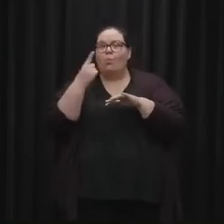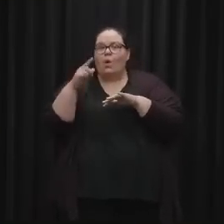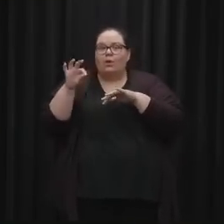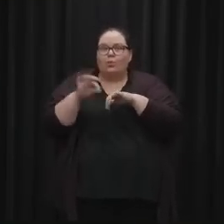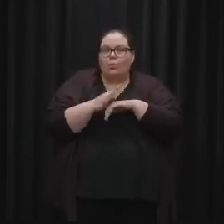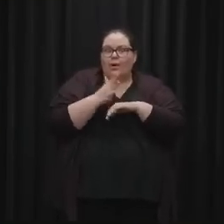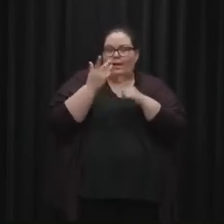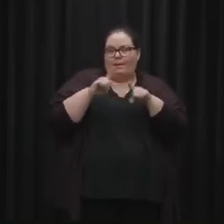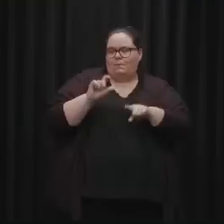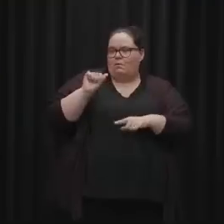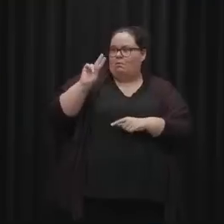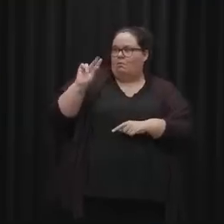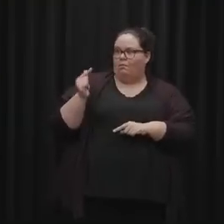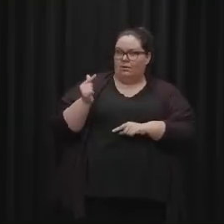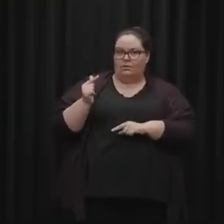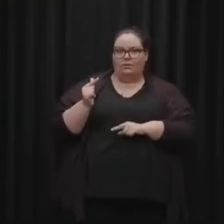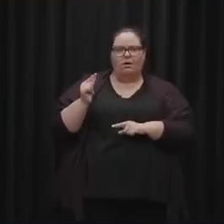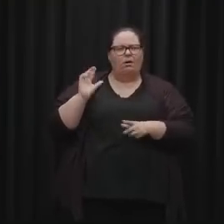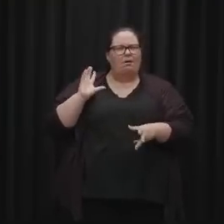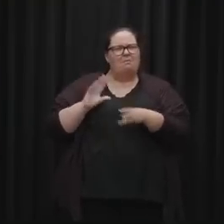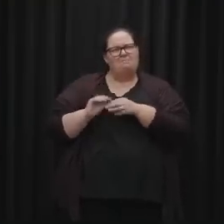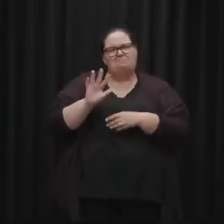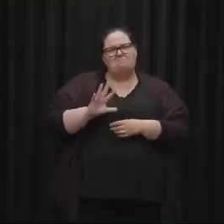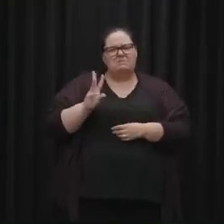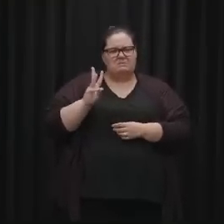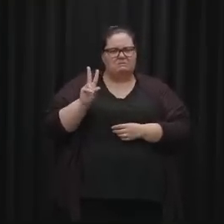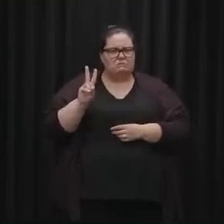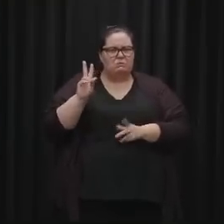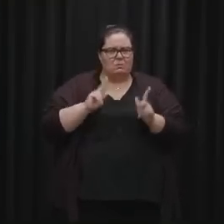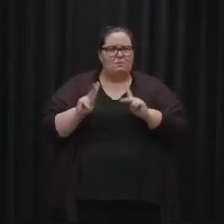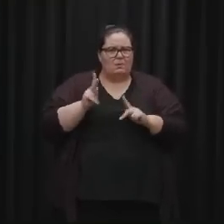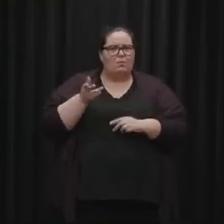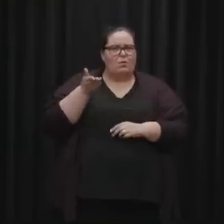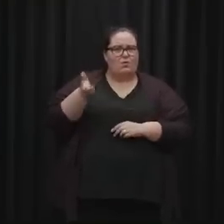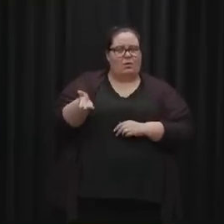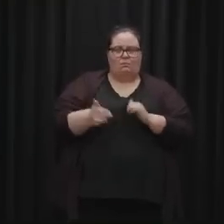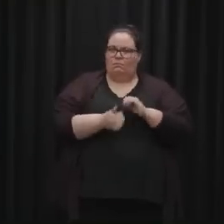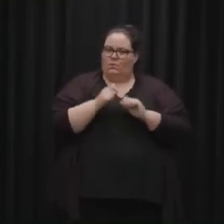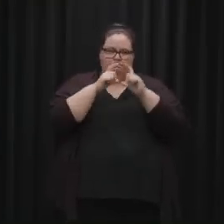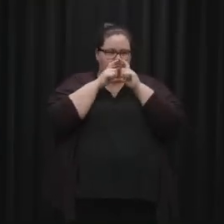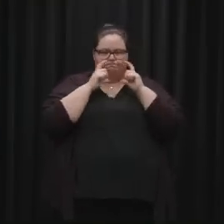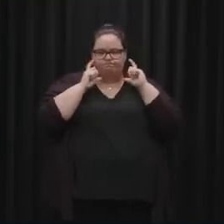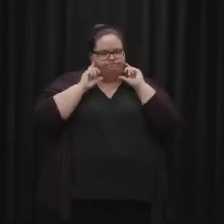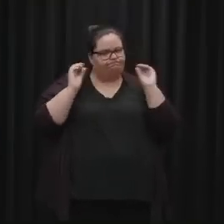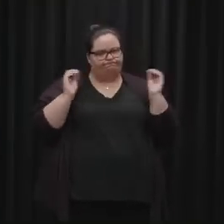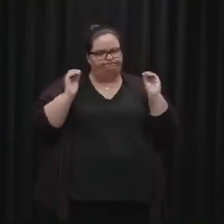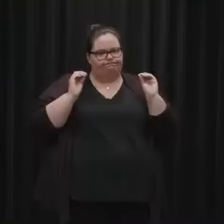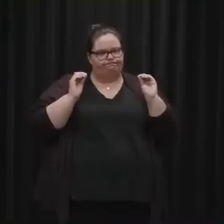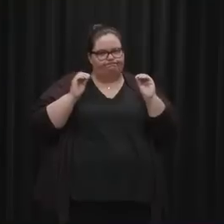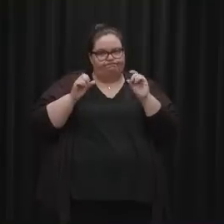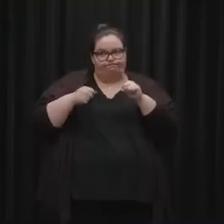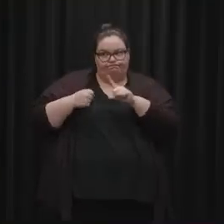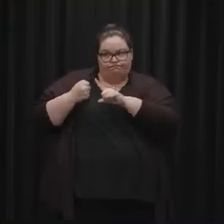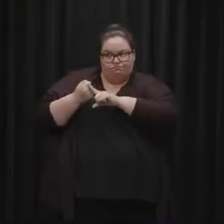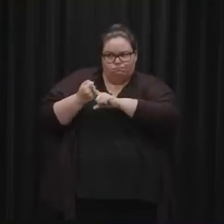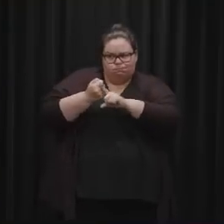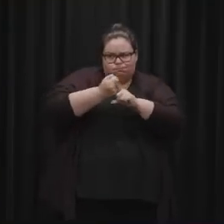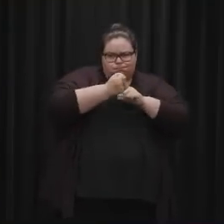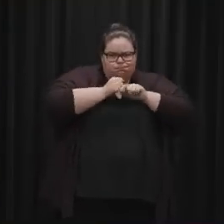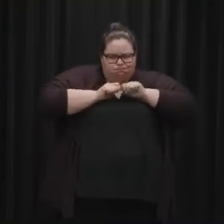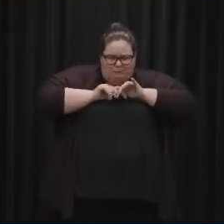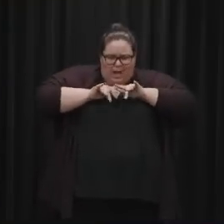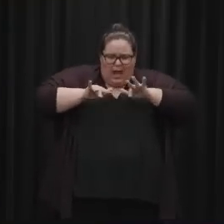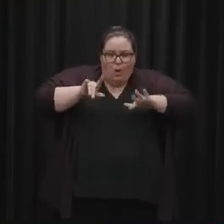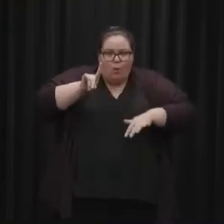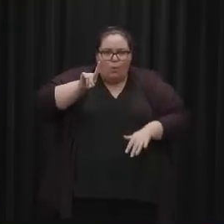in August, attended by 62 people, most of whom did not wear masks, led to more than 100